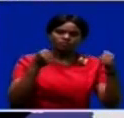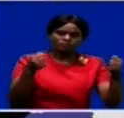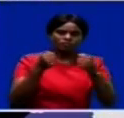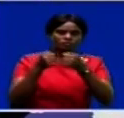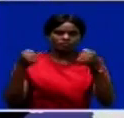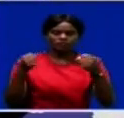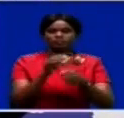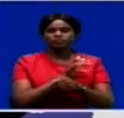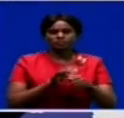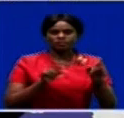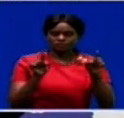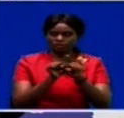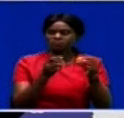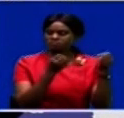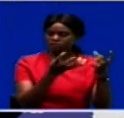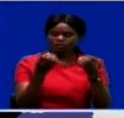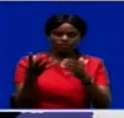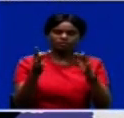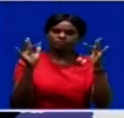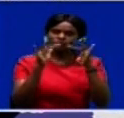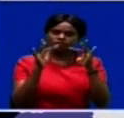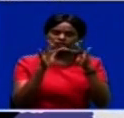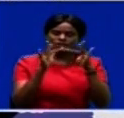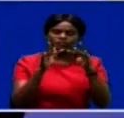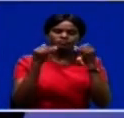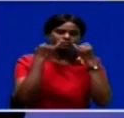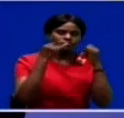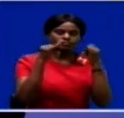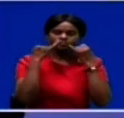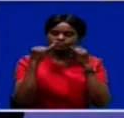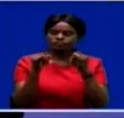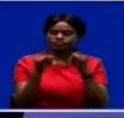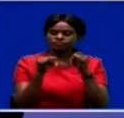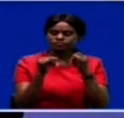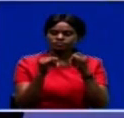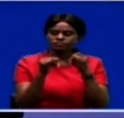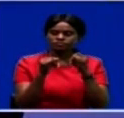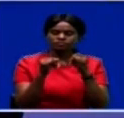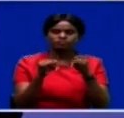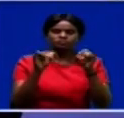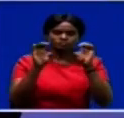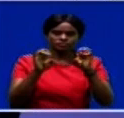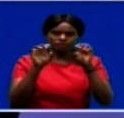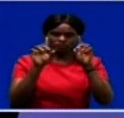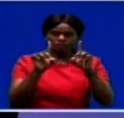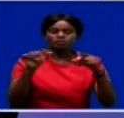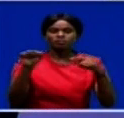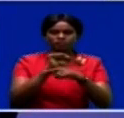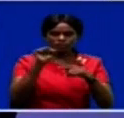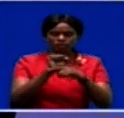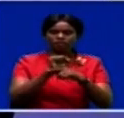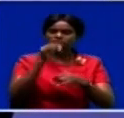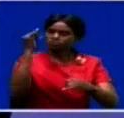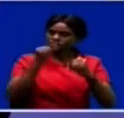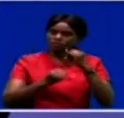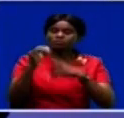publications, as well as a number of online publications. Is that education and training never ends. And